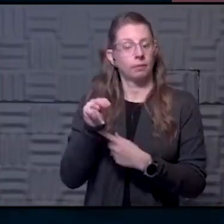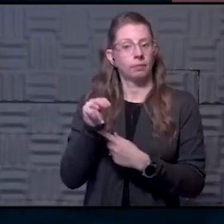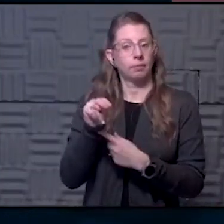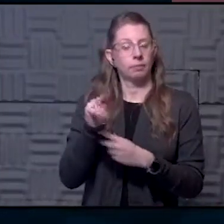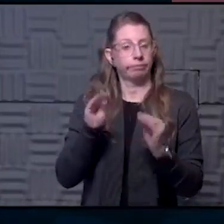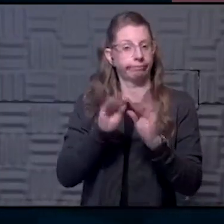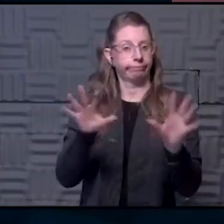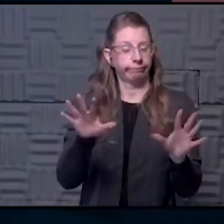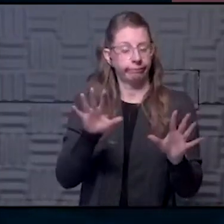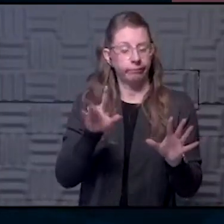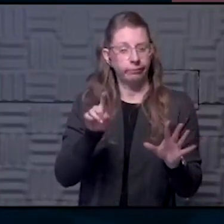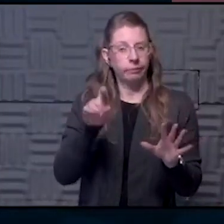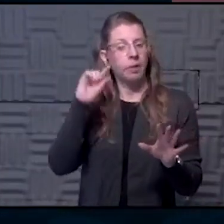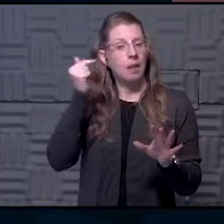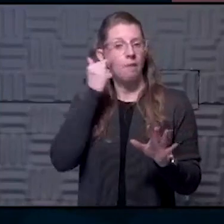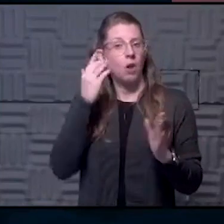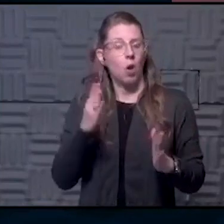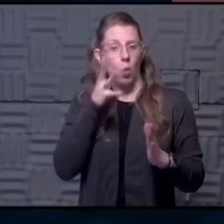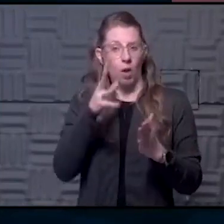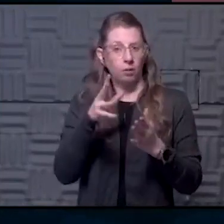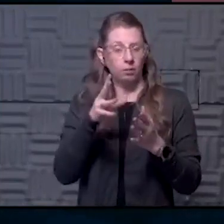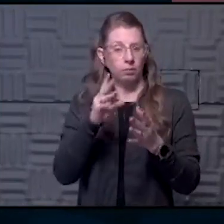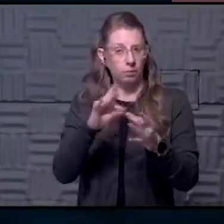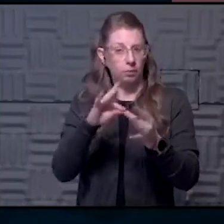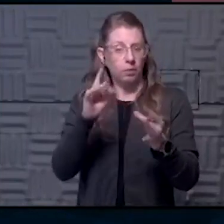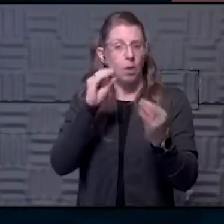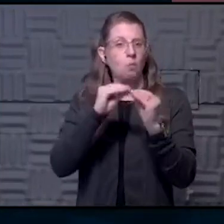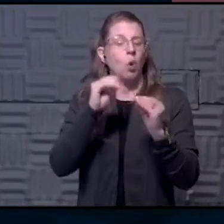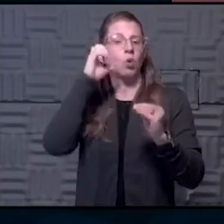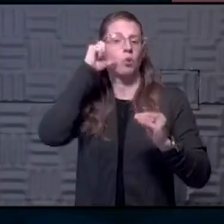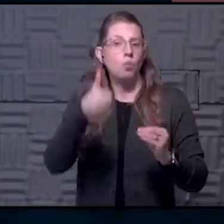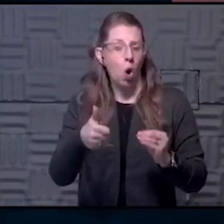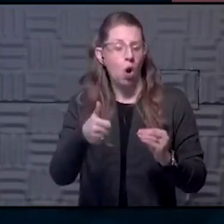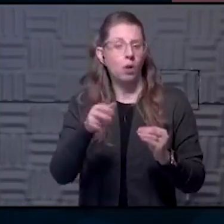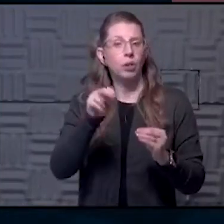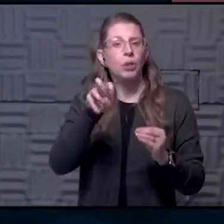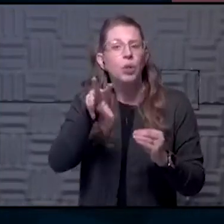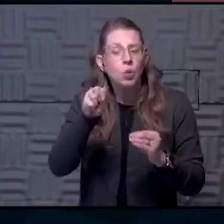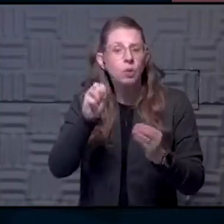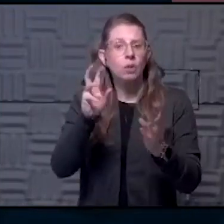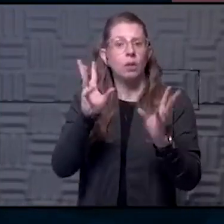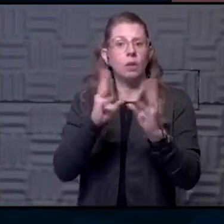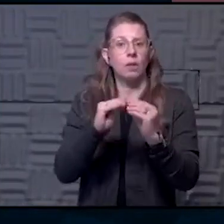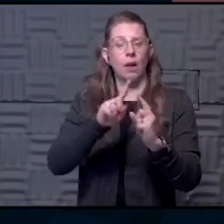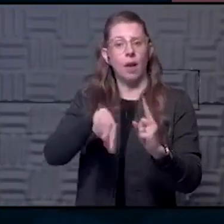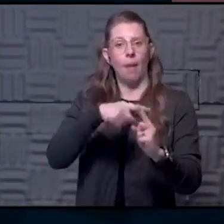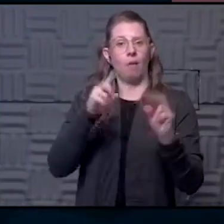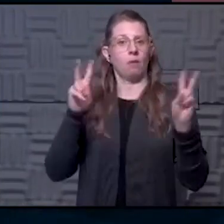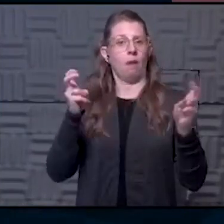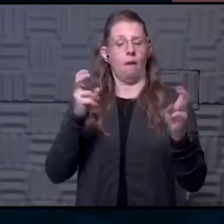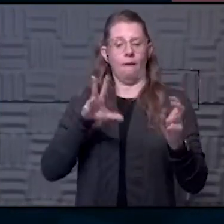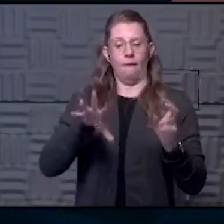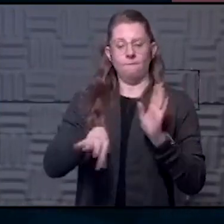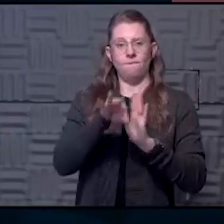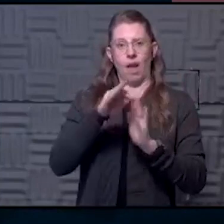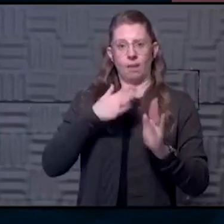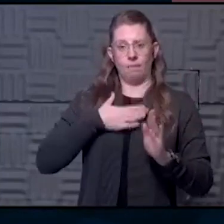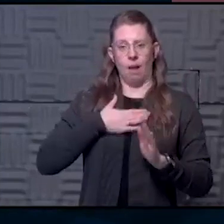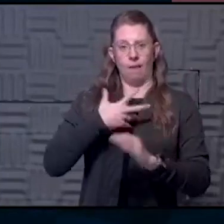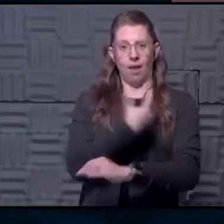to clarify, the governor will talk more tomorrow at our news conference about Find My Vaccine, not